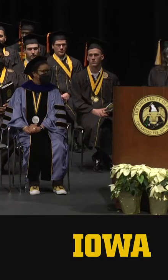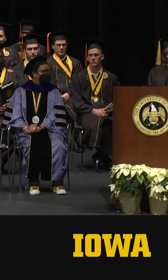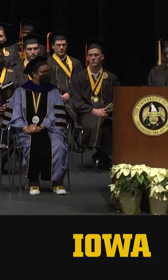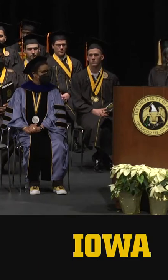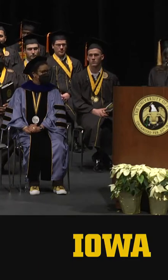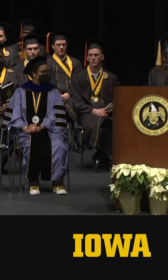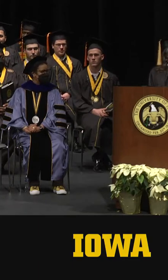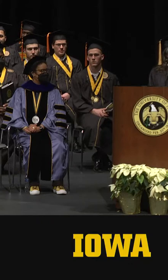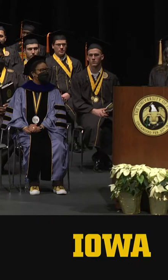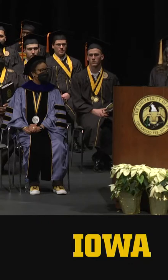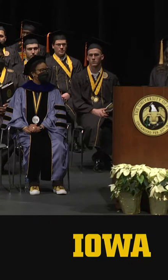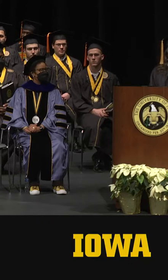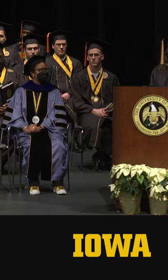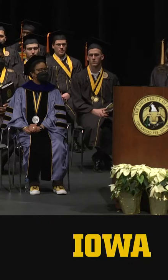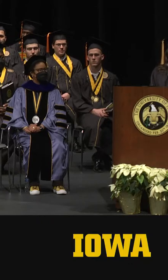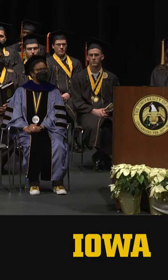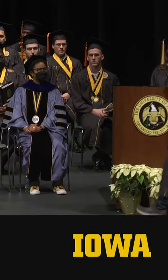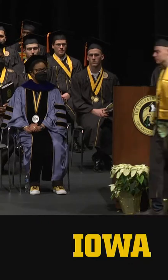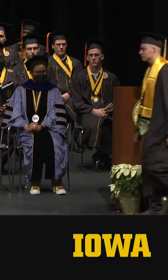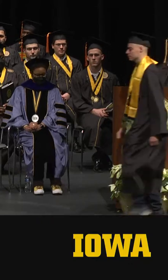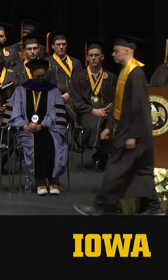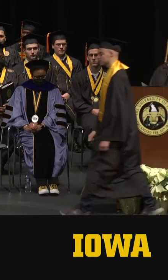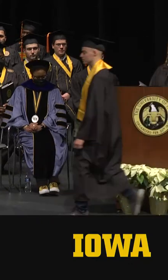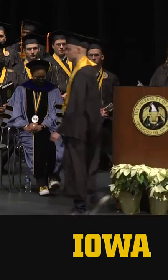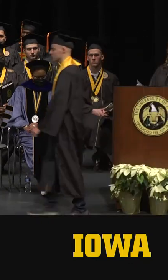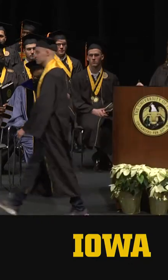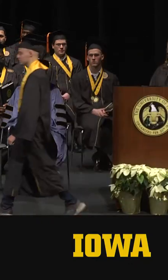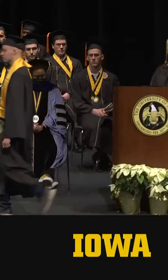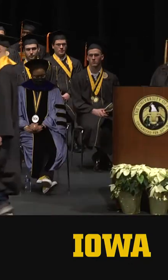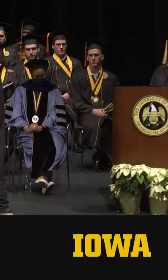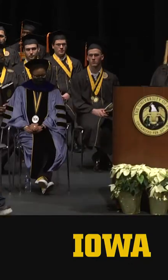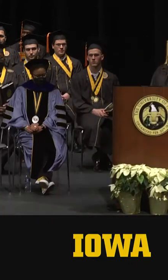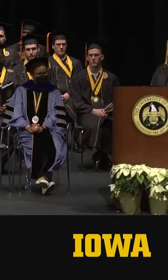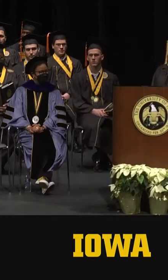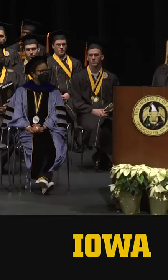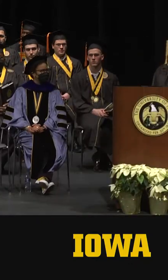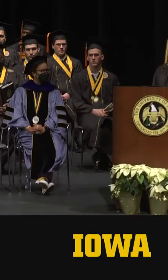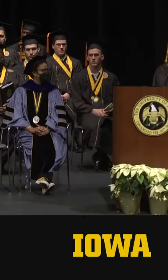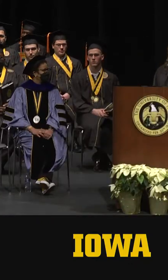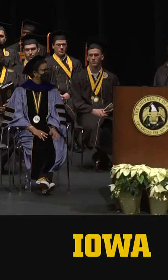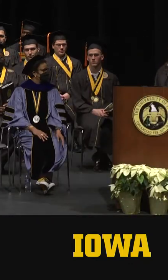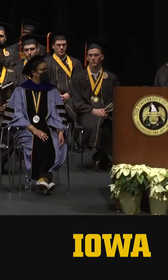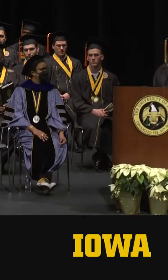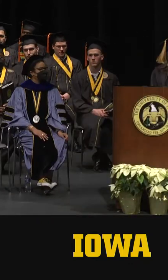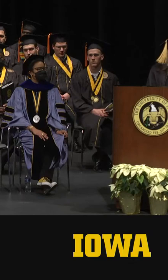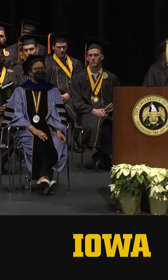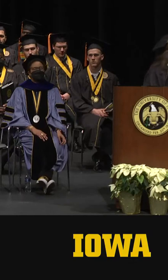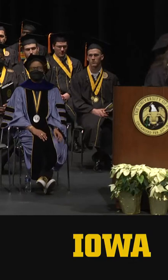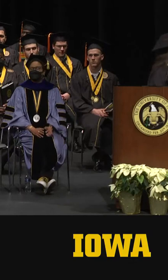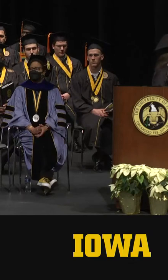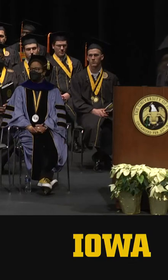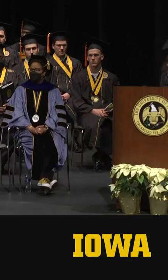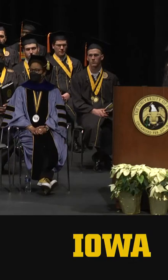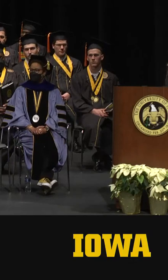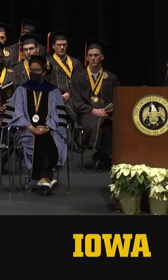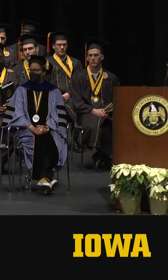Samuel Thomas Berry, with minors in mathematics, computer science, and military science.